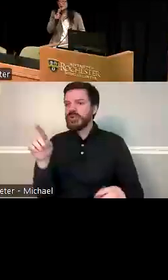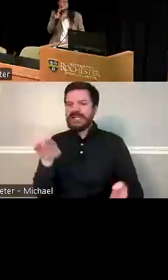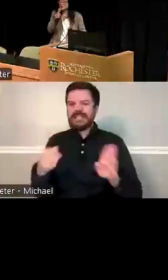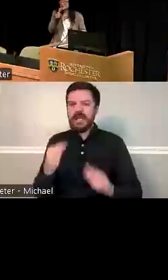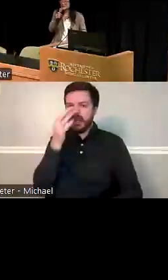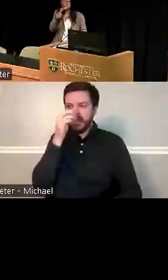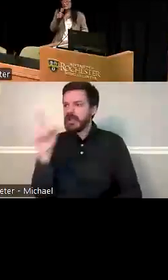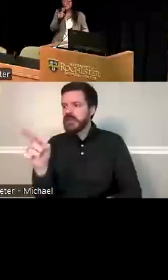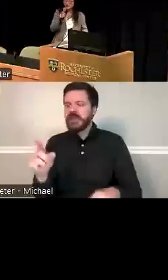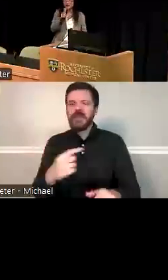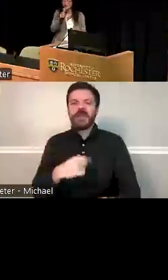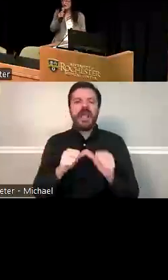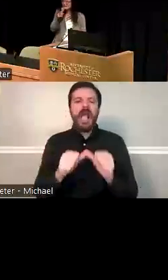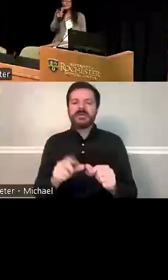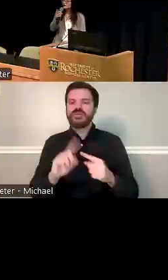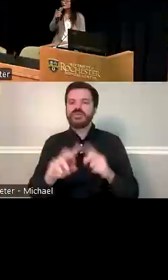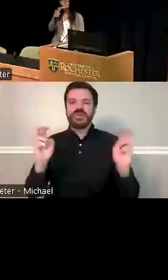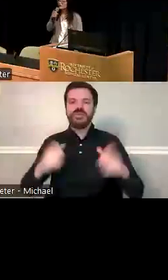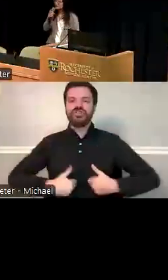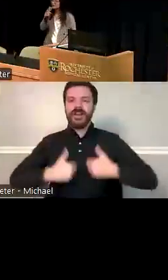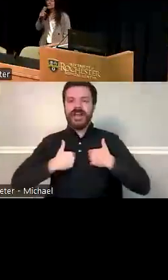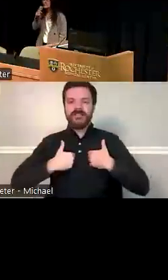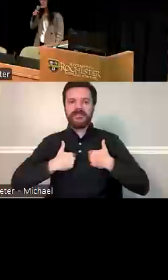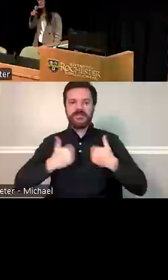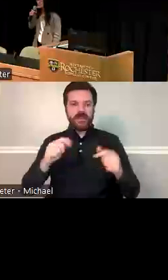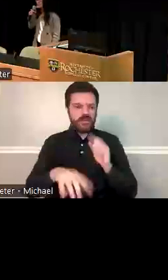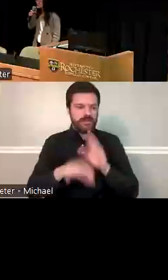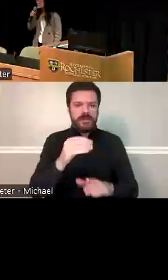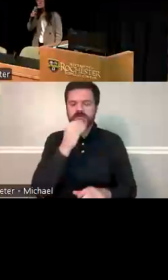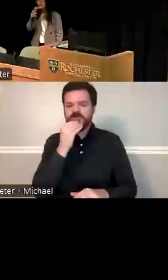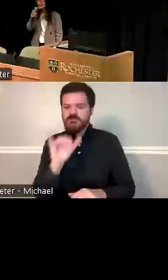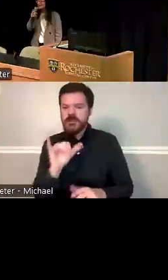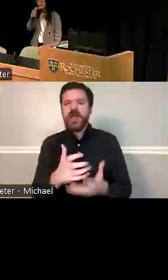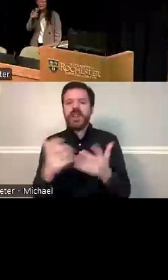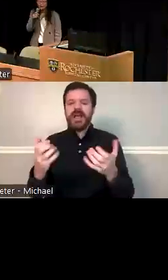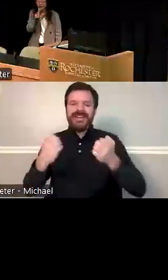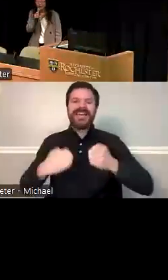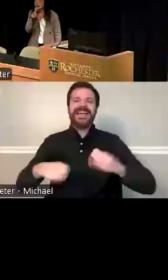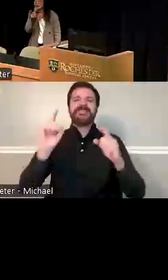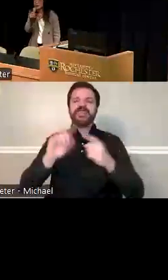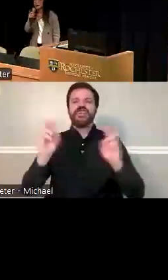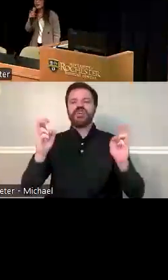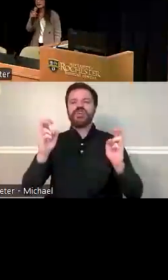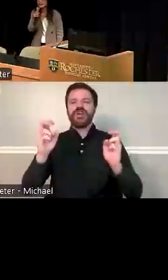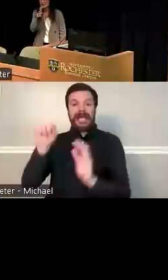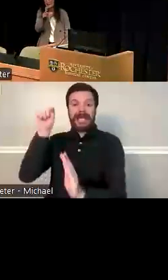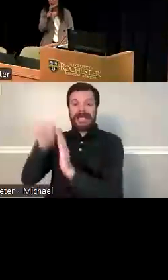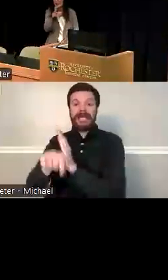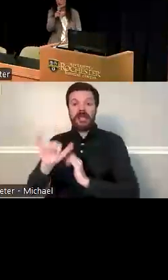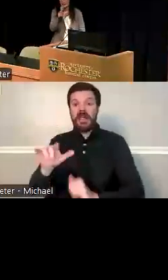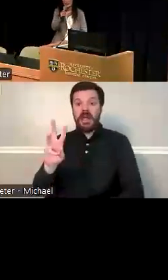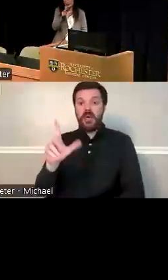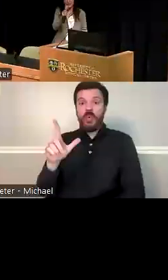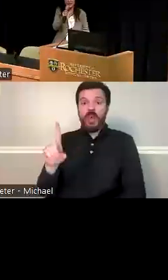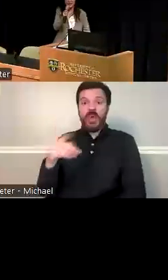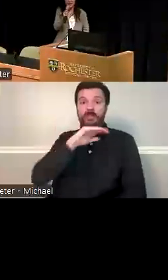just constantly trying to survive hunger. It takes a lot of effort to kill that wild pig and